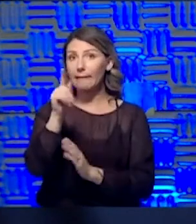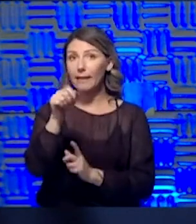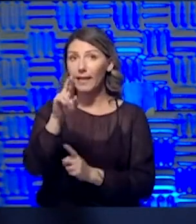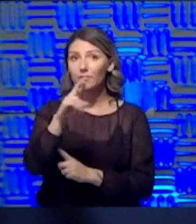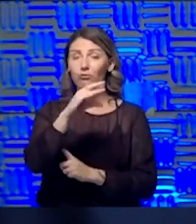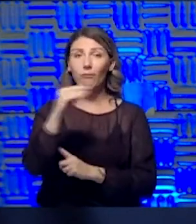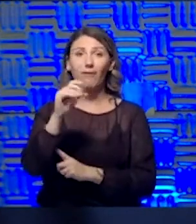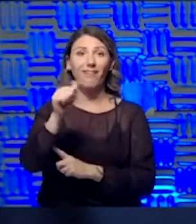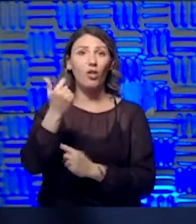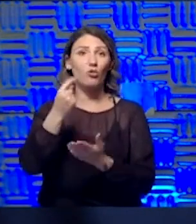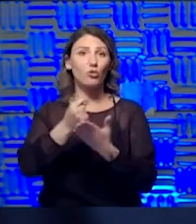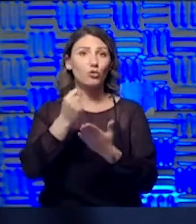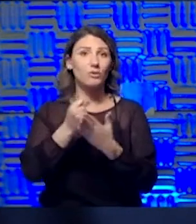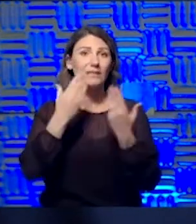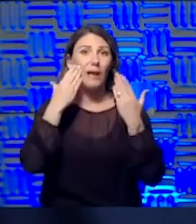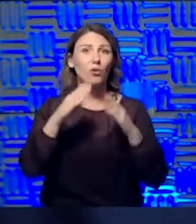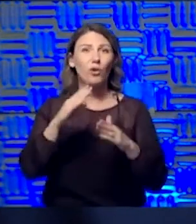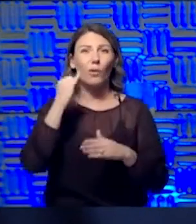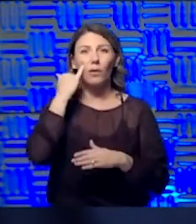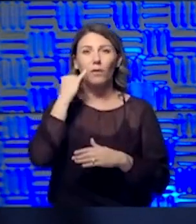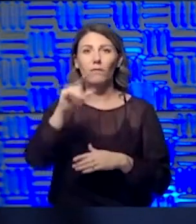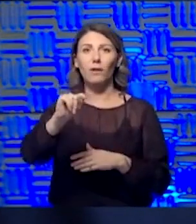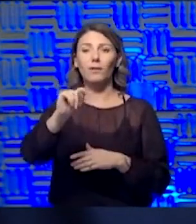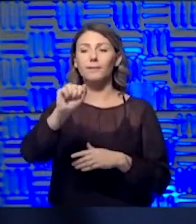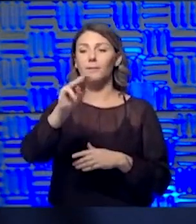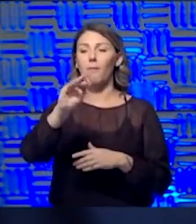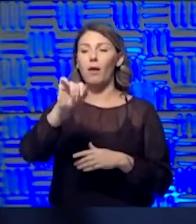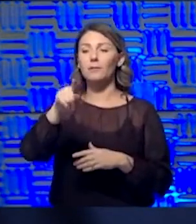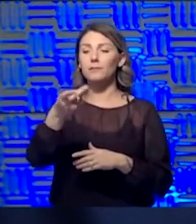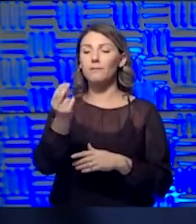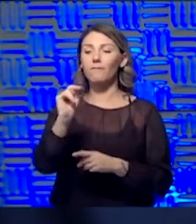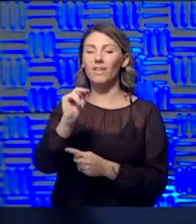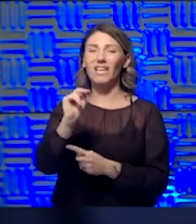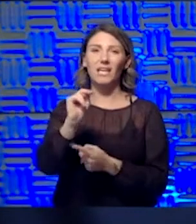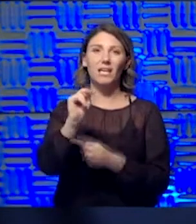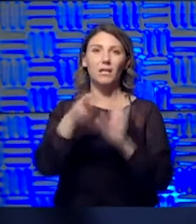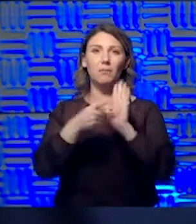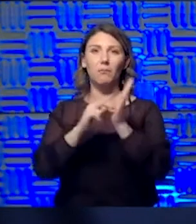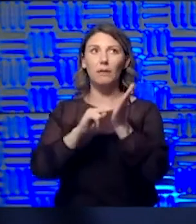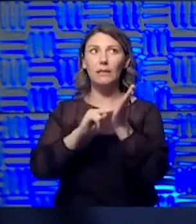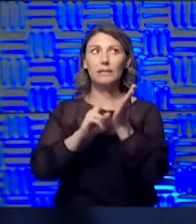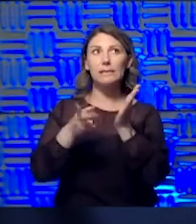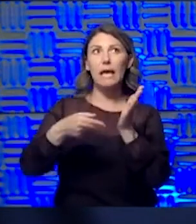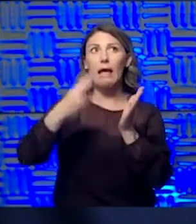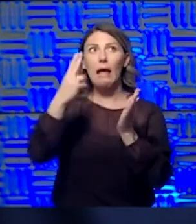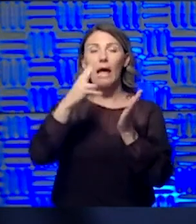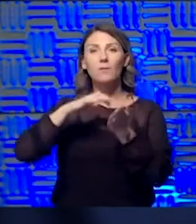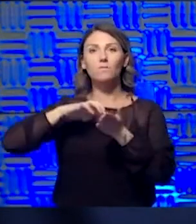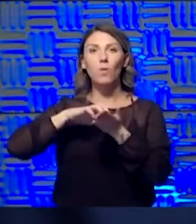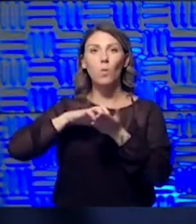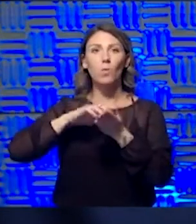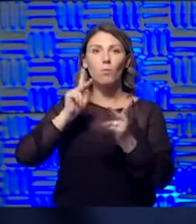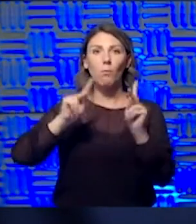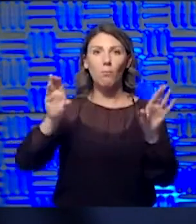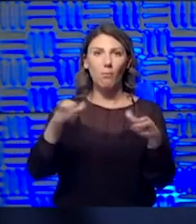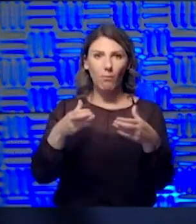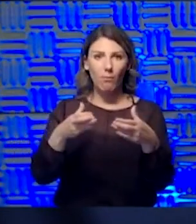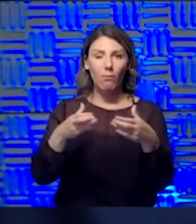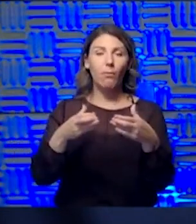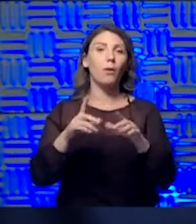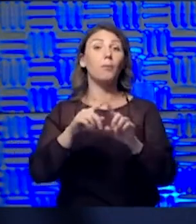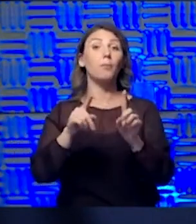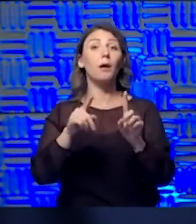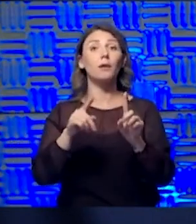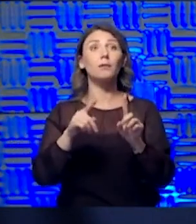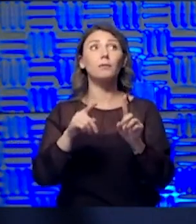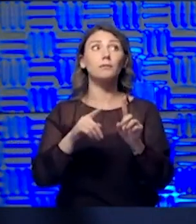I don't know that the tamoxifen necessarily leads her to being into a higher vulnerable population, but